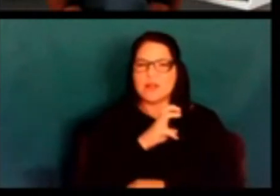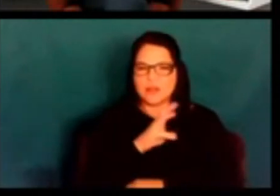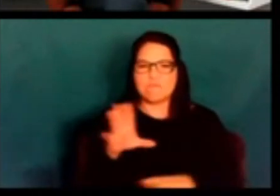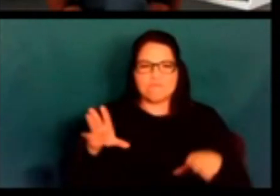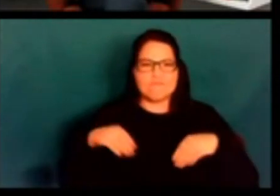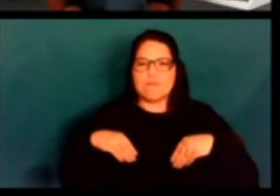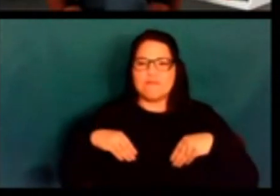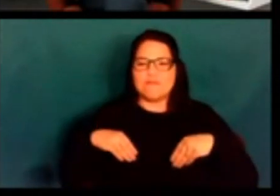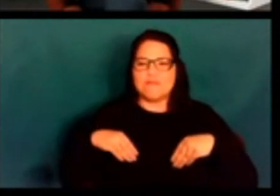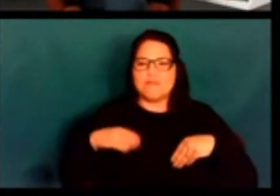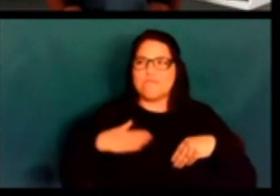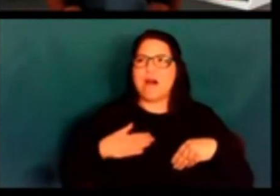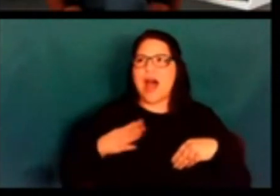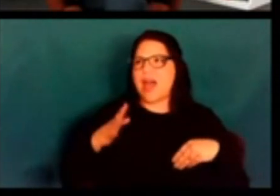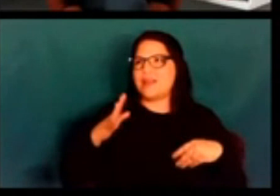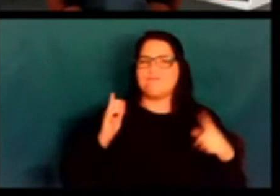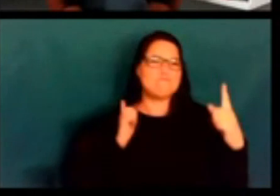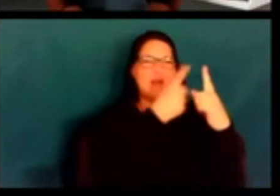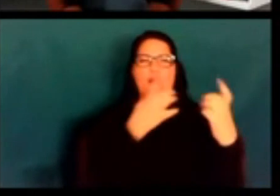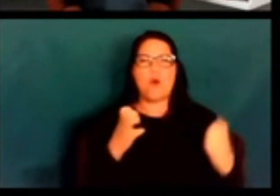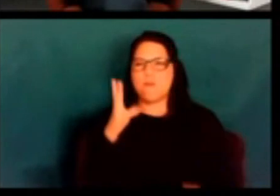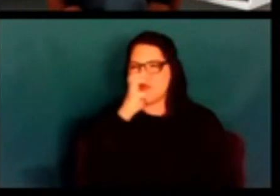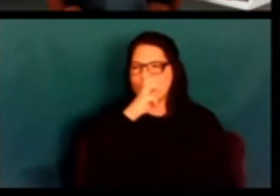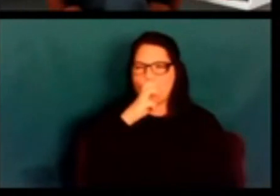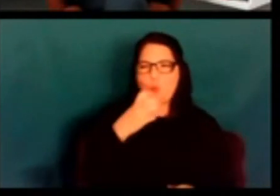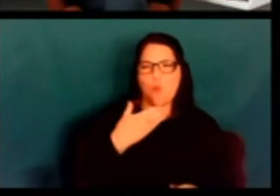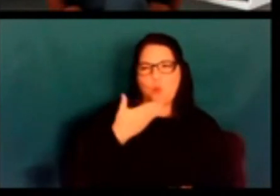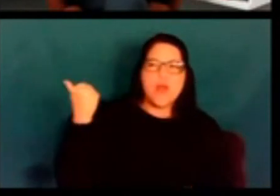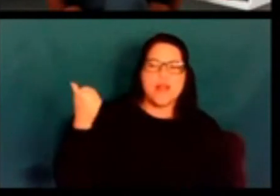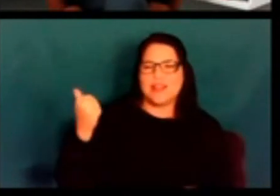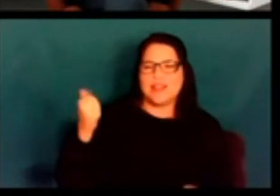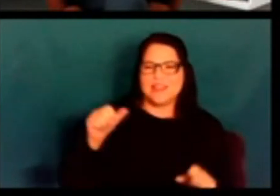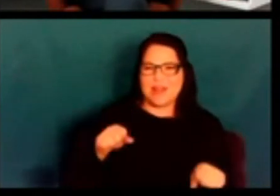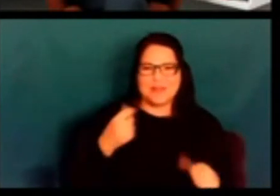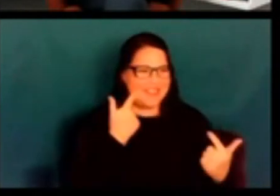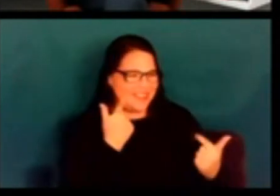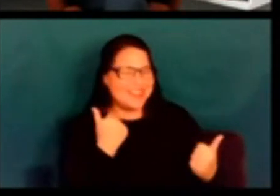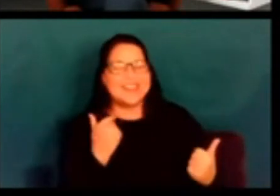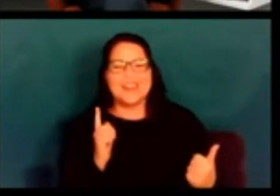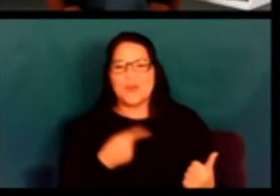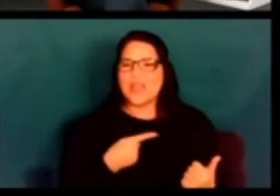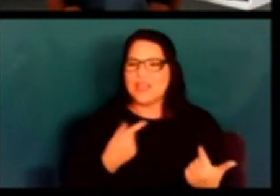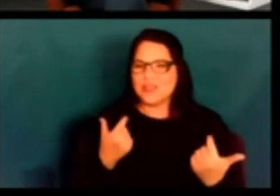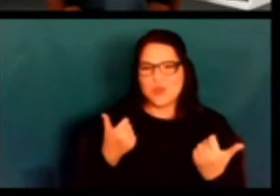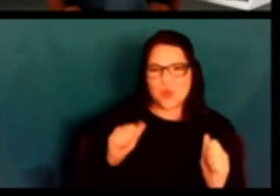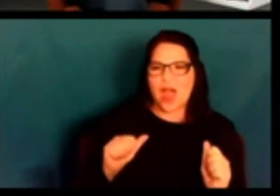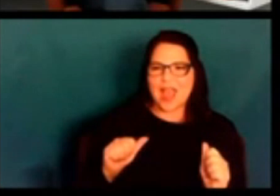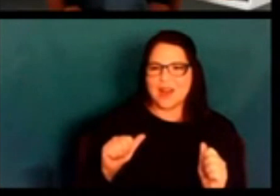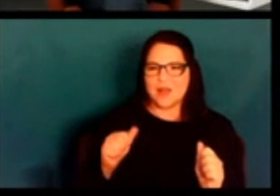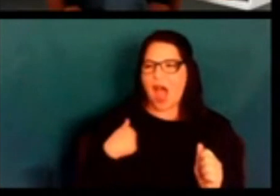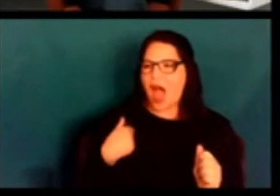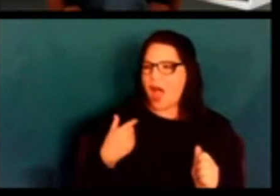our ambition, to be the weirdest things there was. And we went out of our way to try to out-weird each